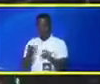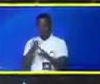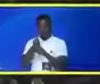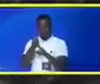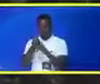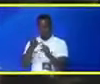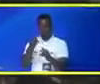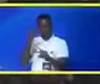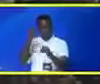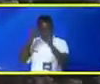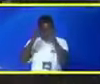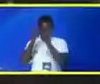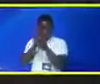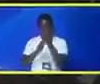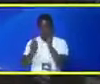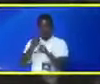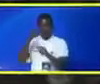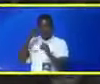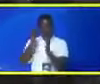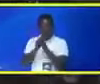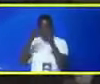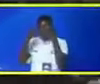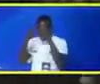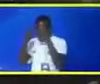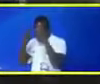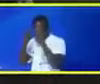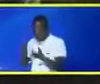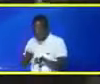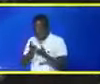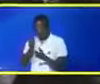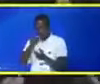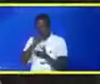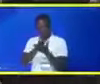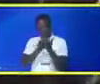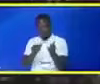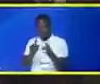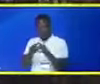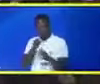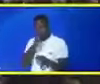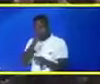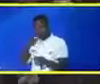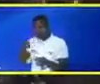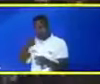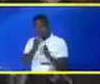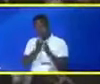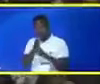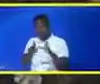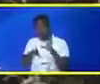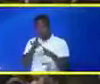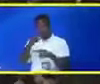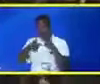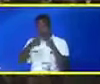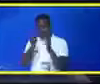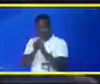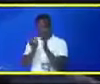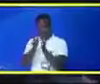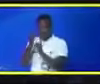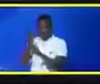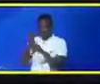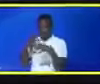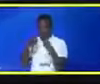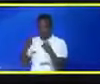Perhaps because of some of the things that have happened around. But I want to assure you by the Spirit of grace that Jesus still